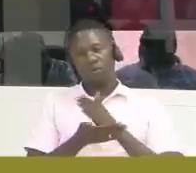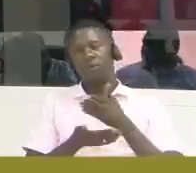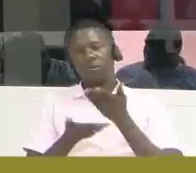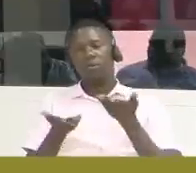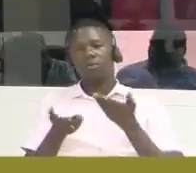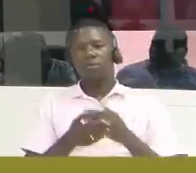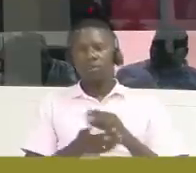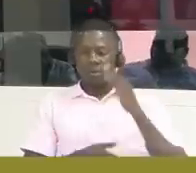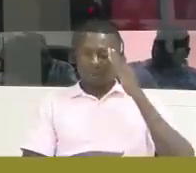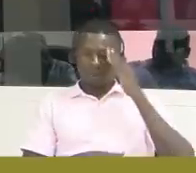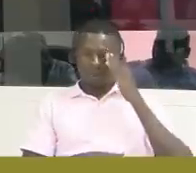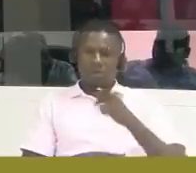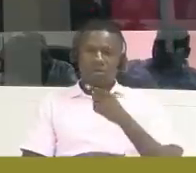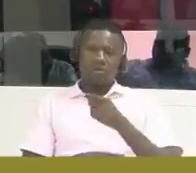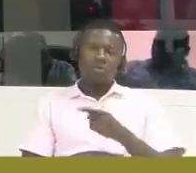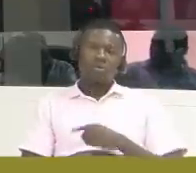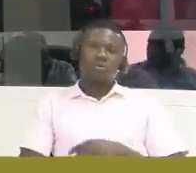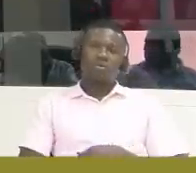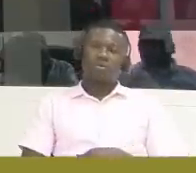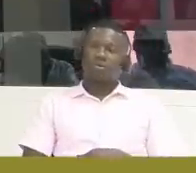Thank you.